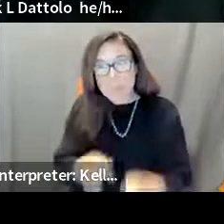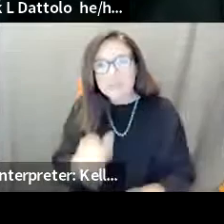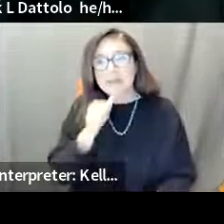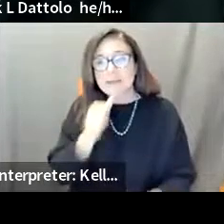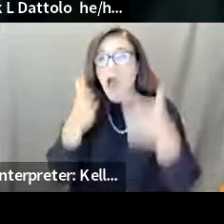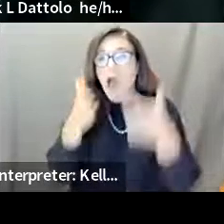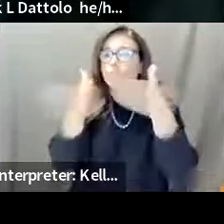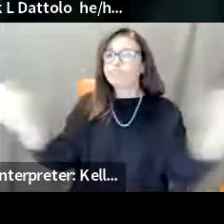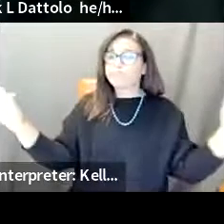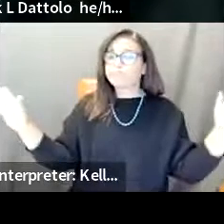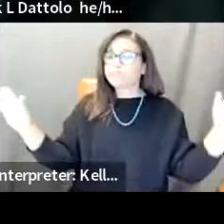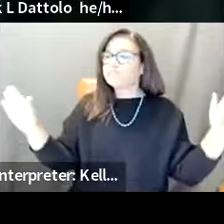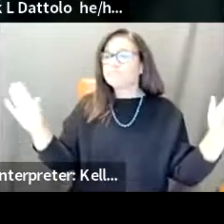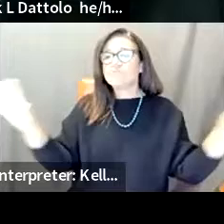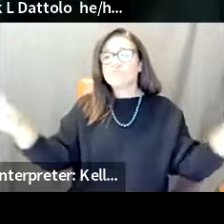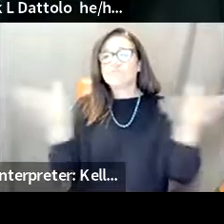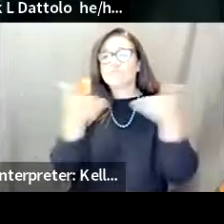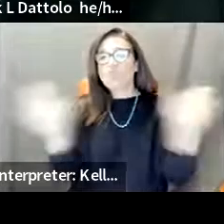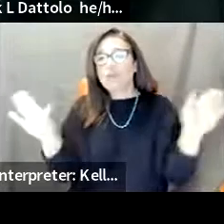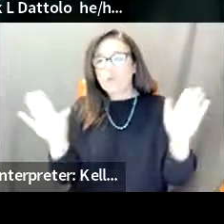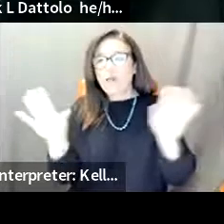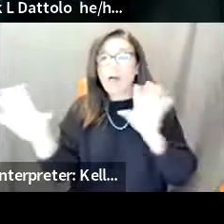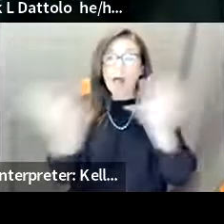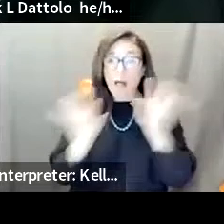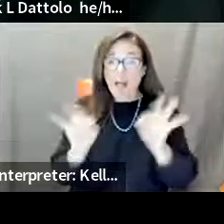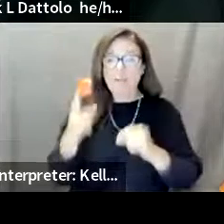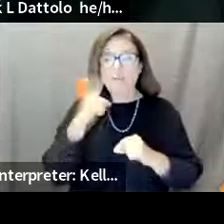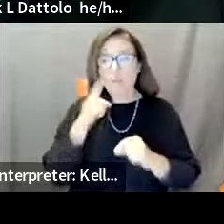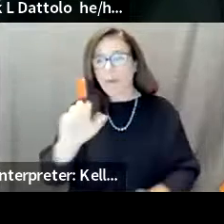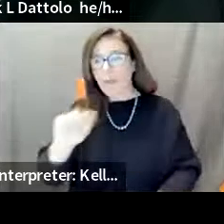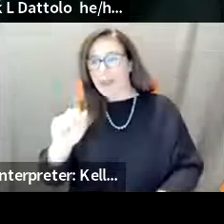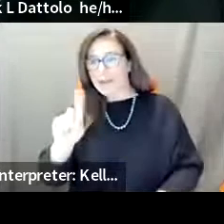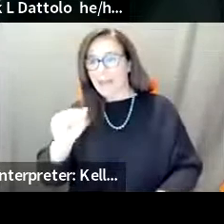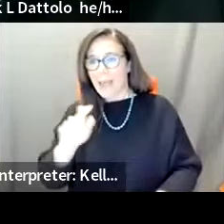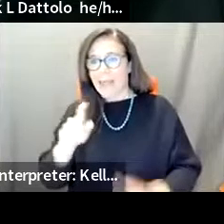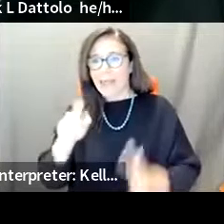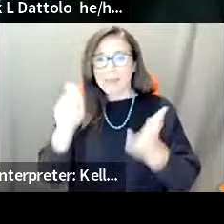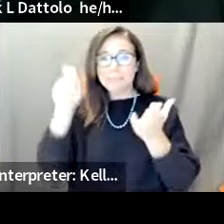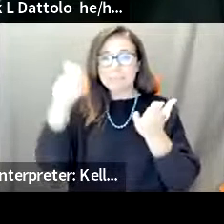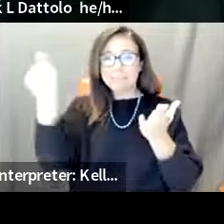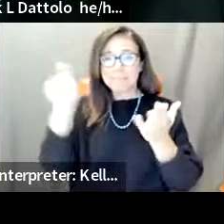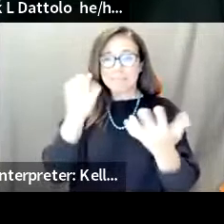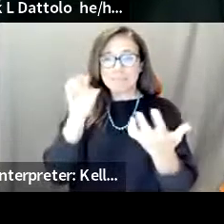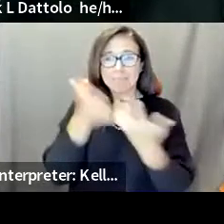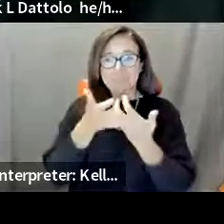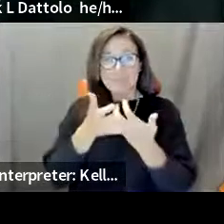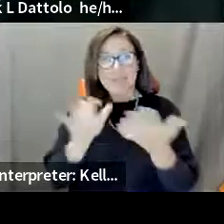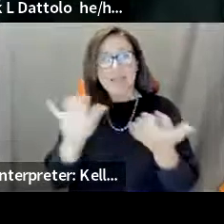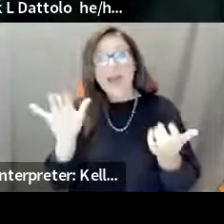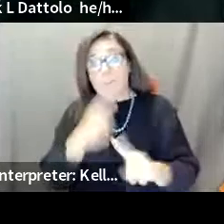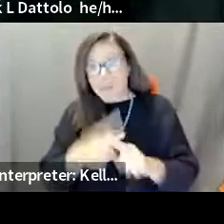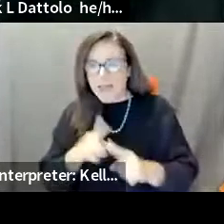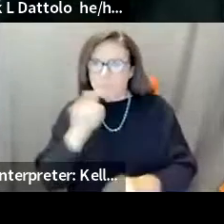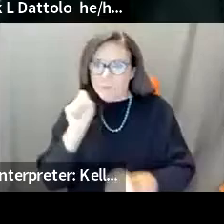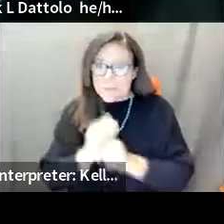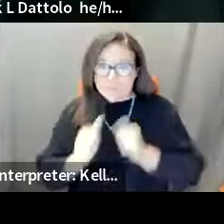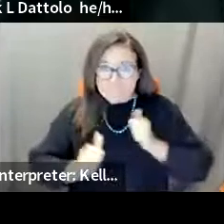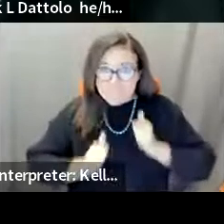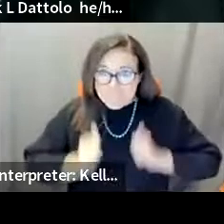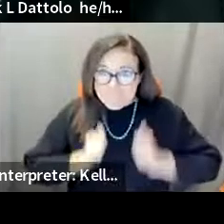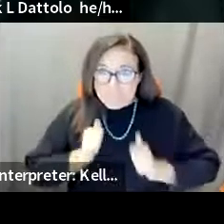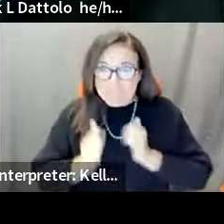one size fits all, and also like going above the bare minimum. And like Frank was talking about, like really